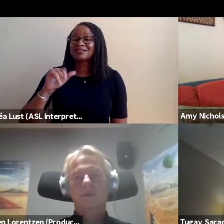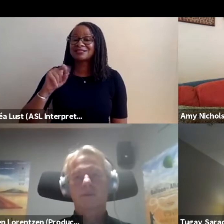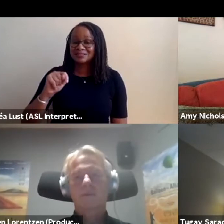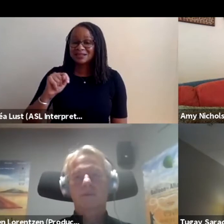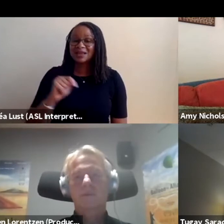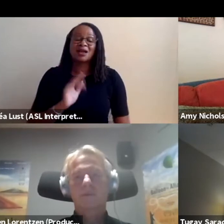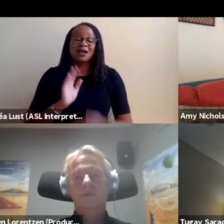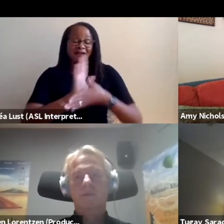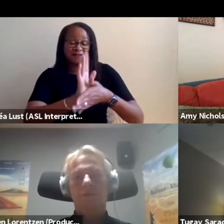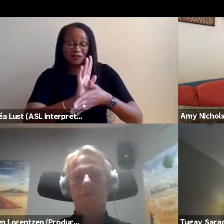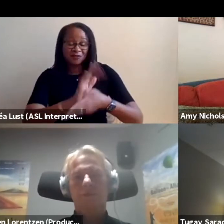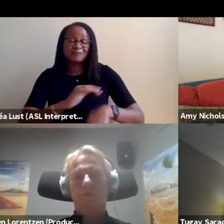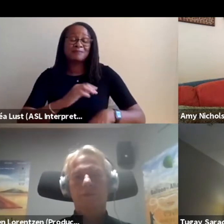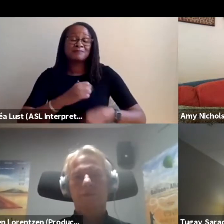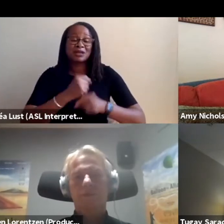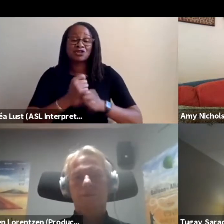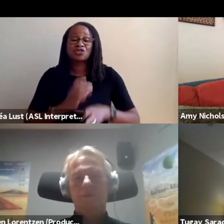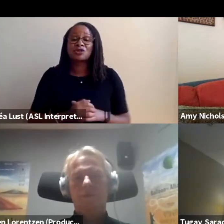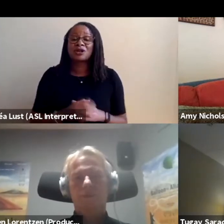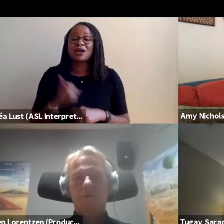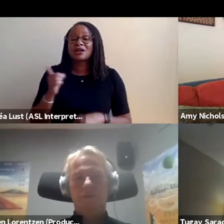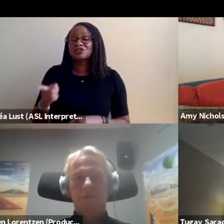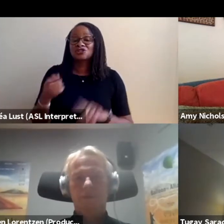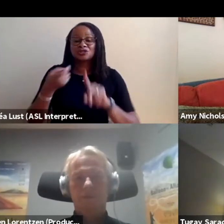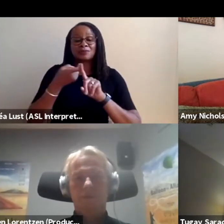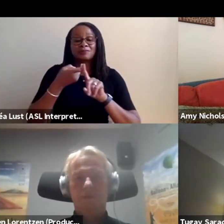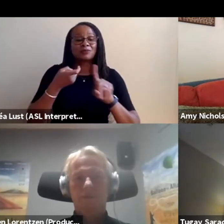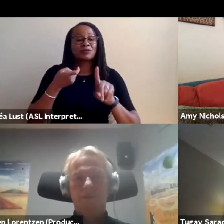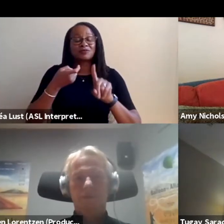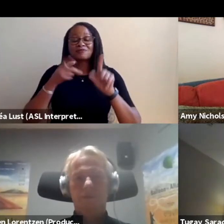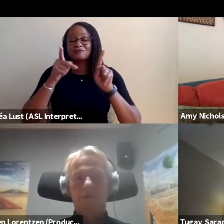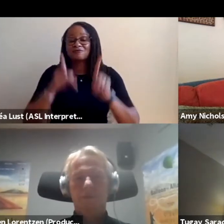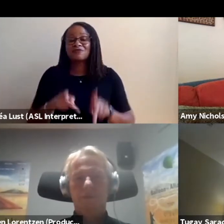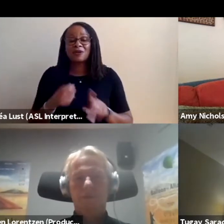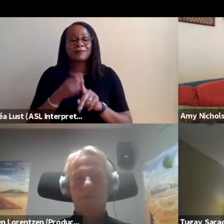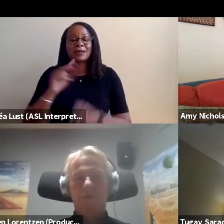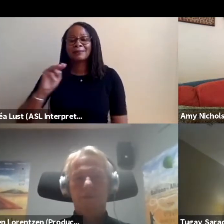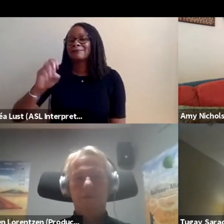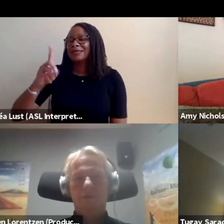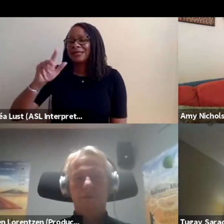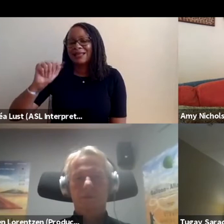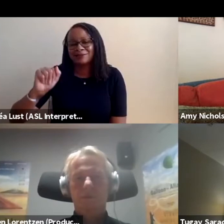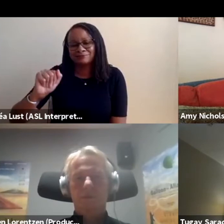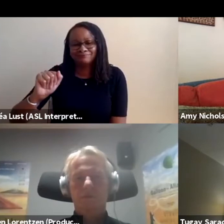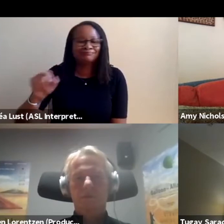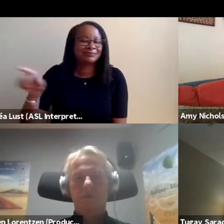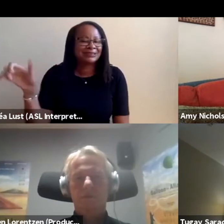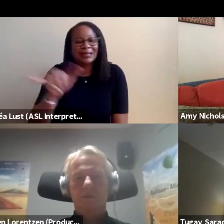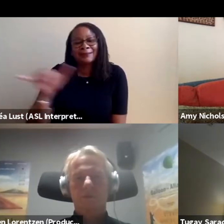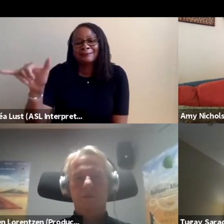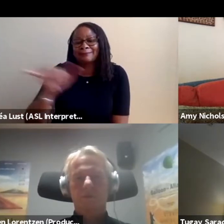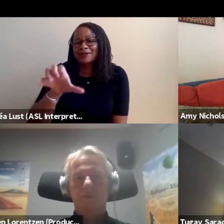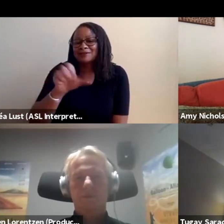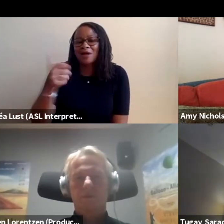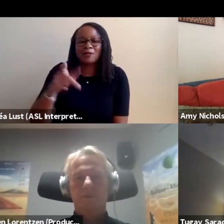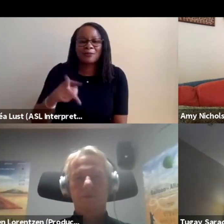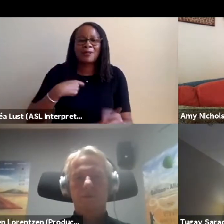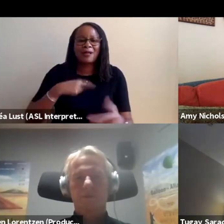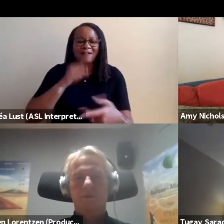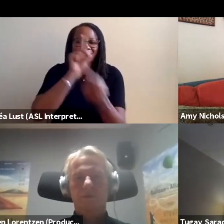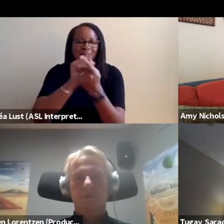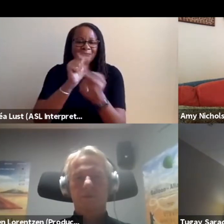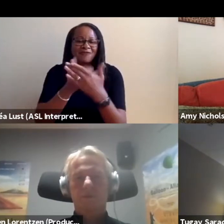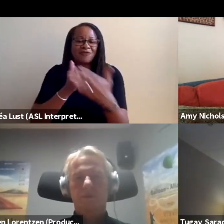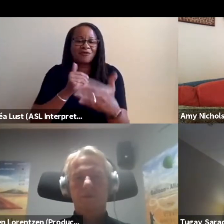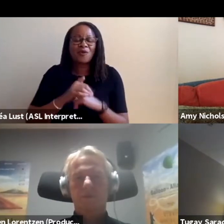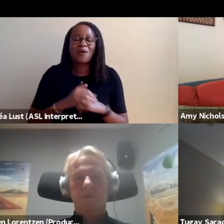whatever. She was somebody from media for me, as so many other people as well. I didn't know her before,